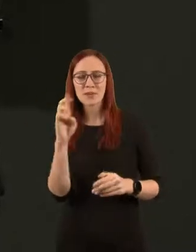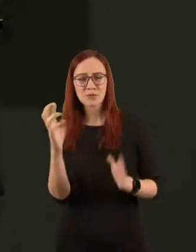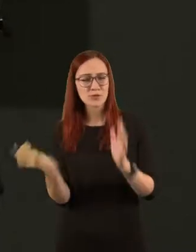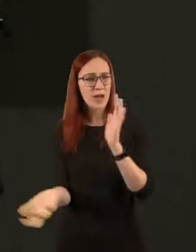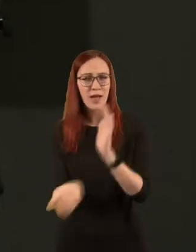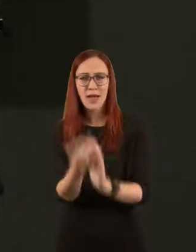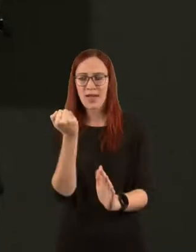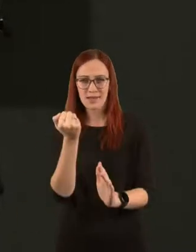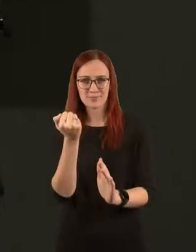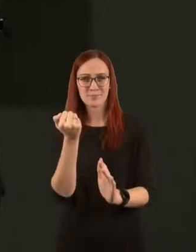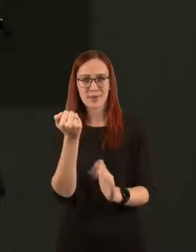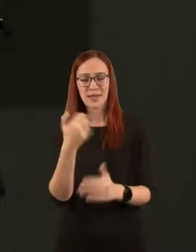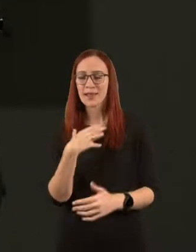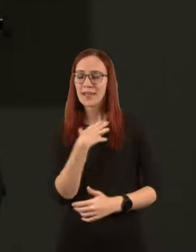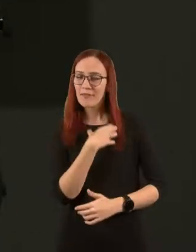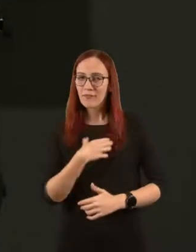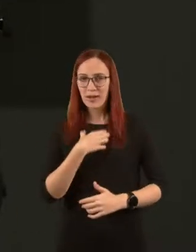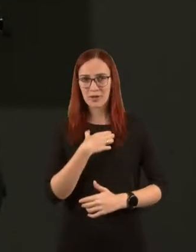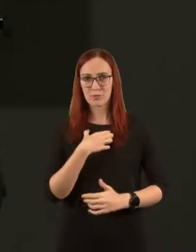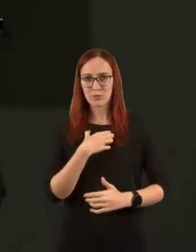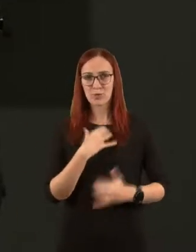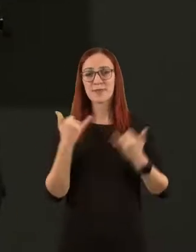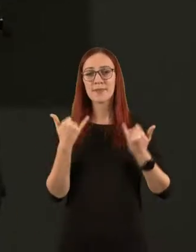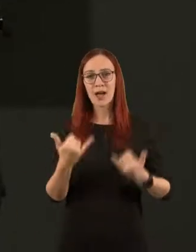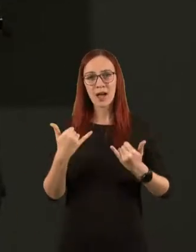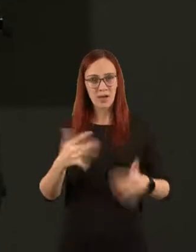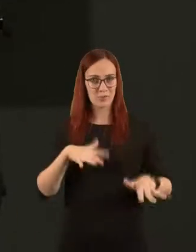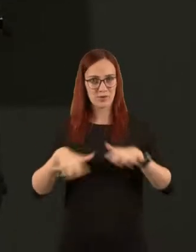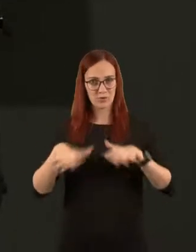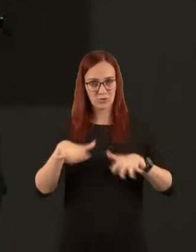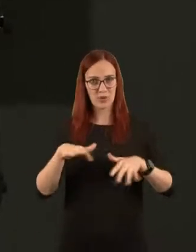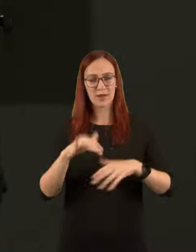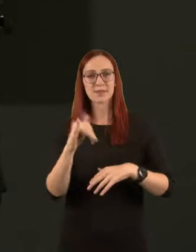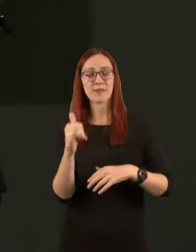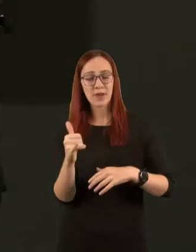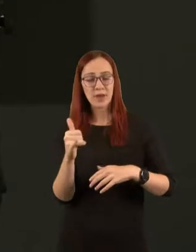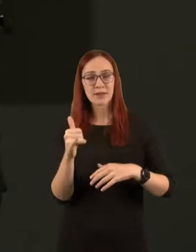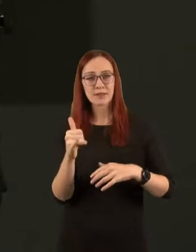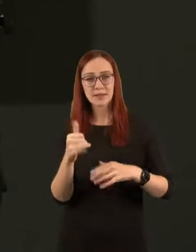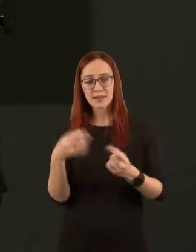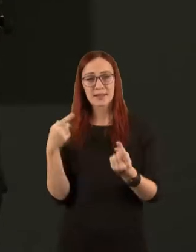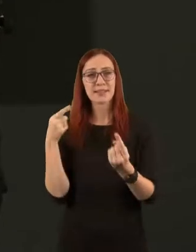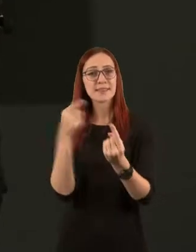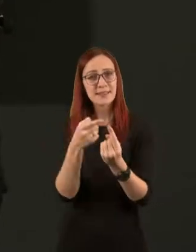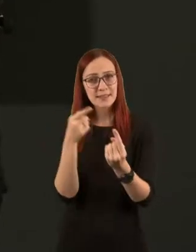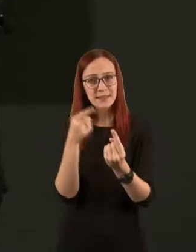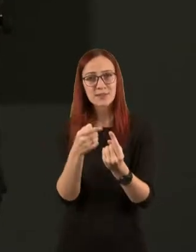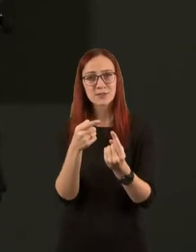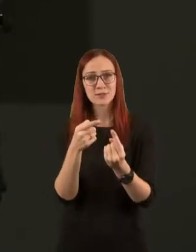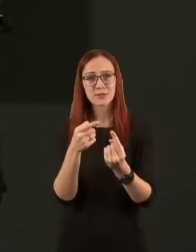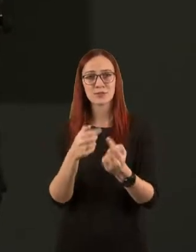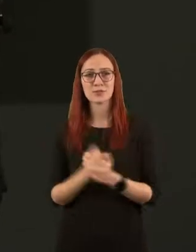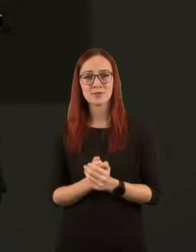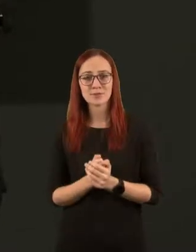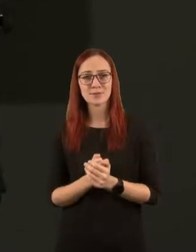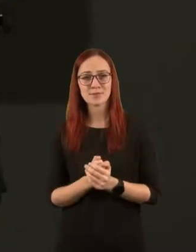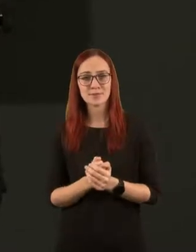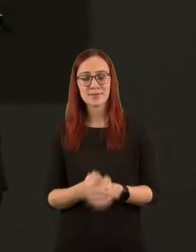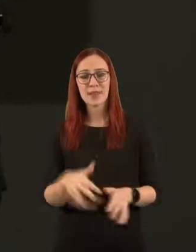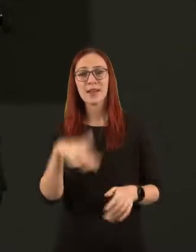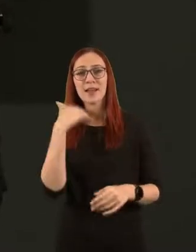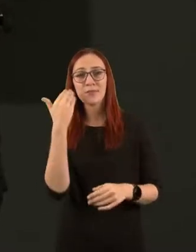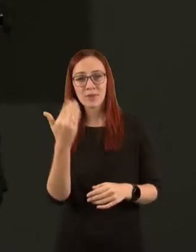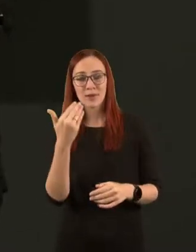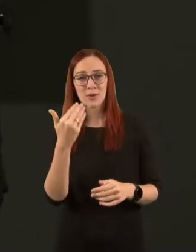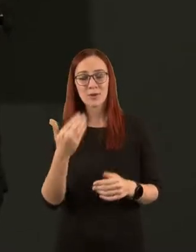of the Green Deal. But when it comes to the environment, we need to look at the actual